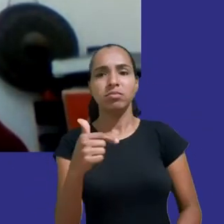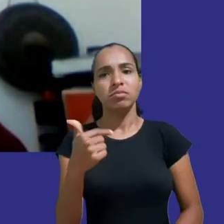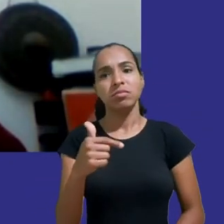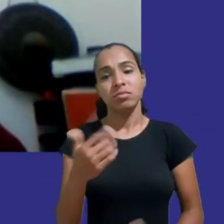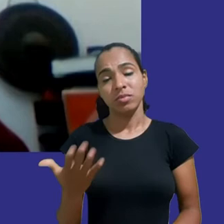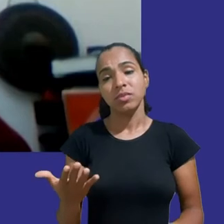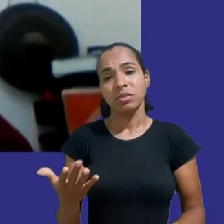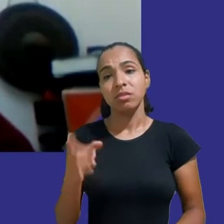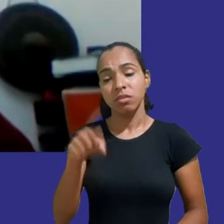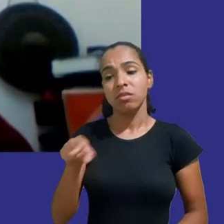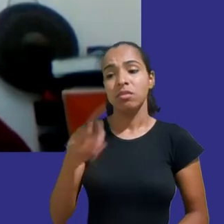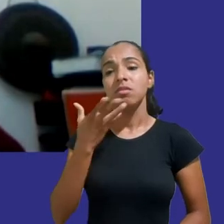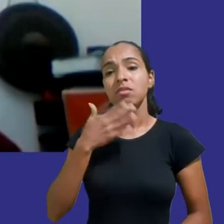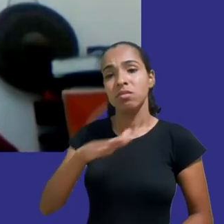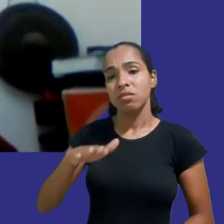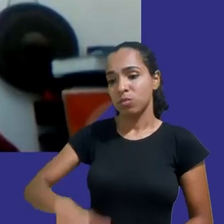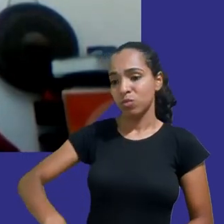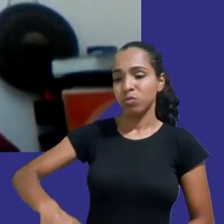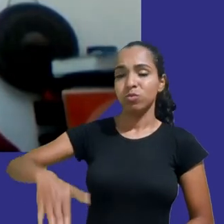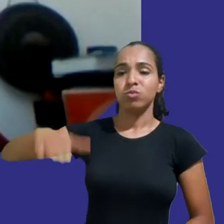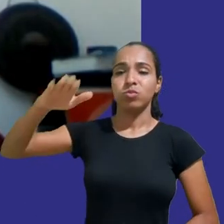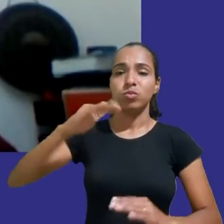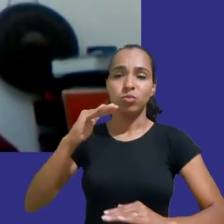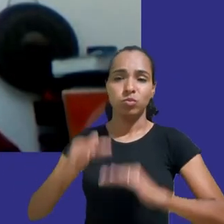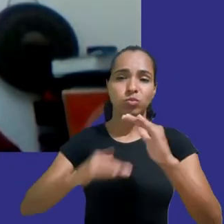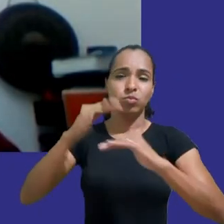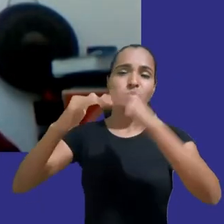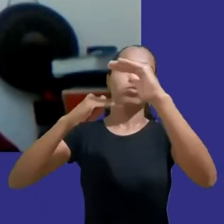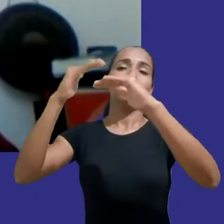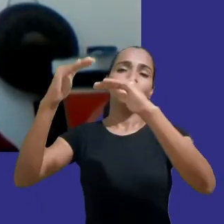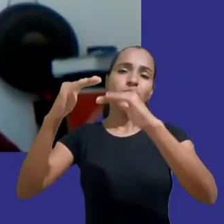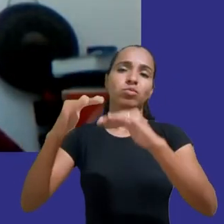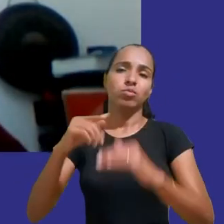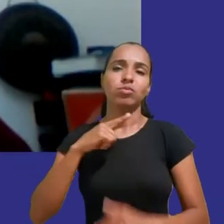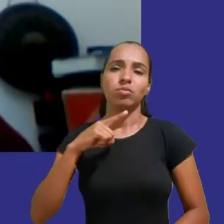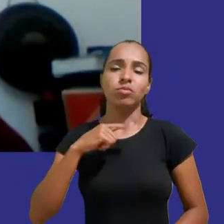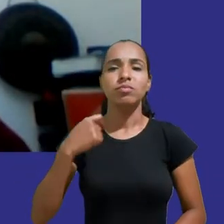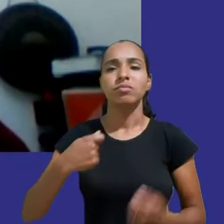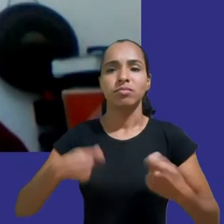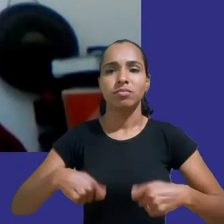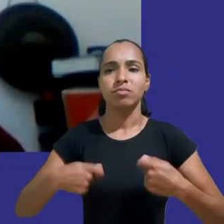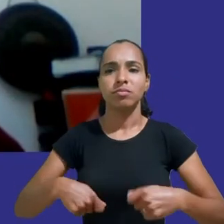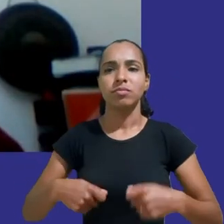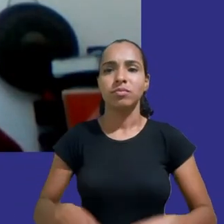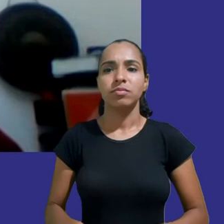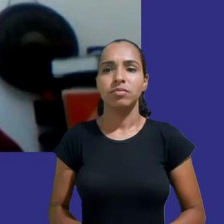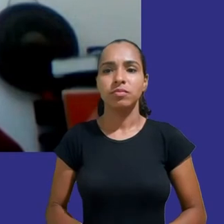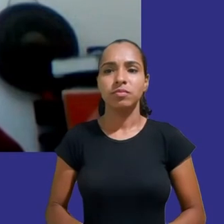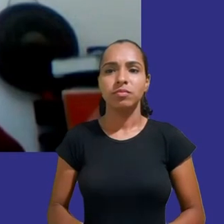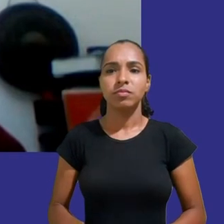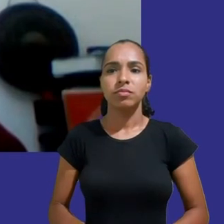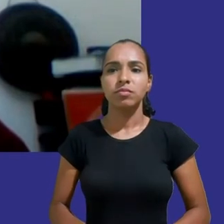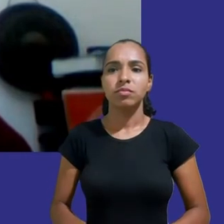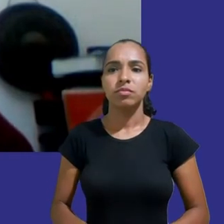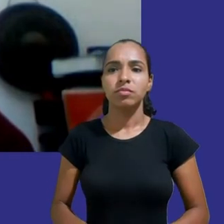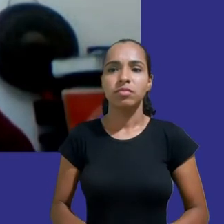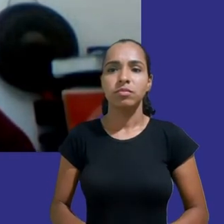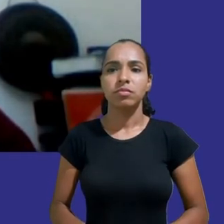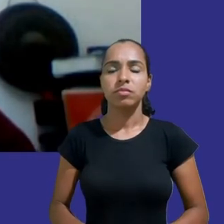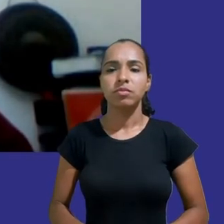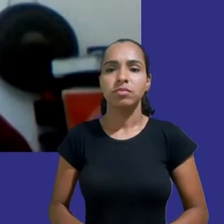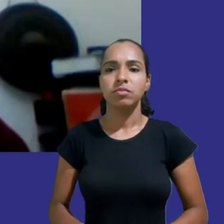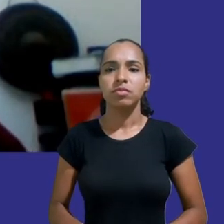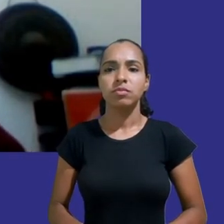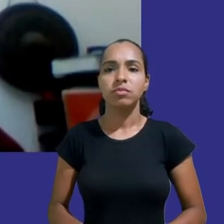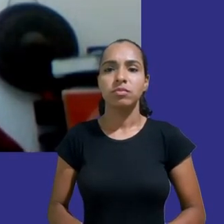reach maturity and so one of the really interesting things we're doing is also and again inspired by some of the work